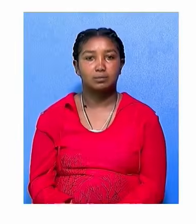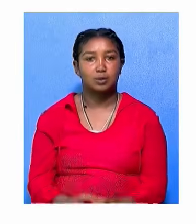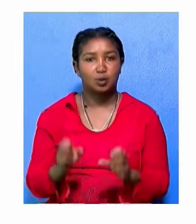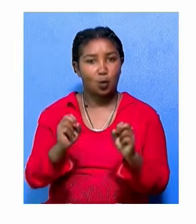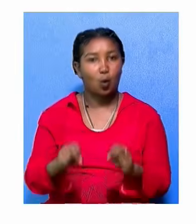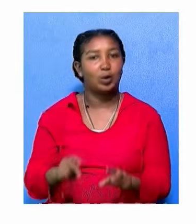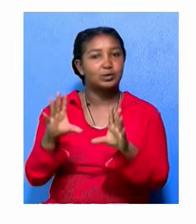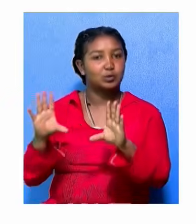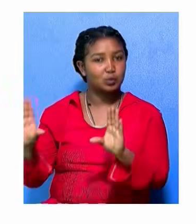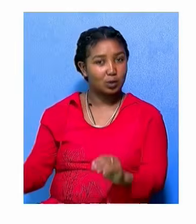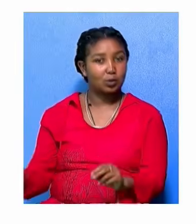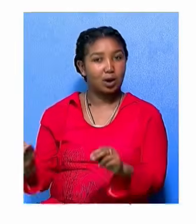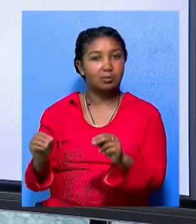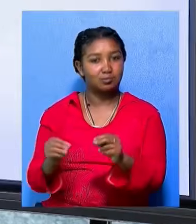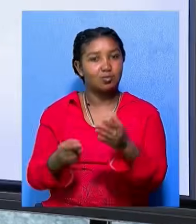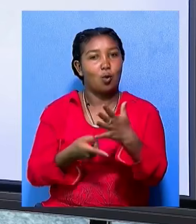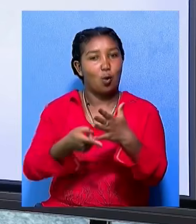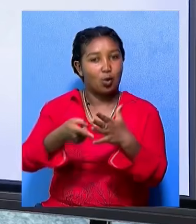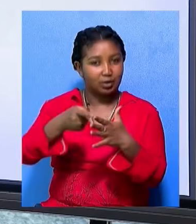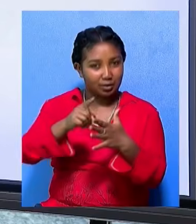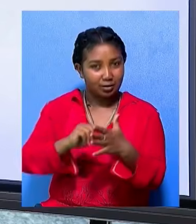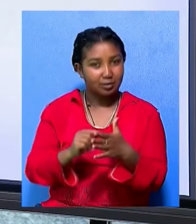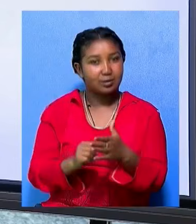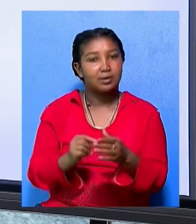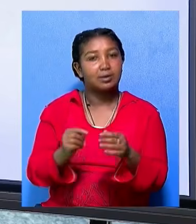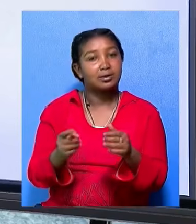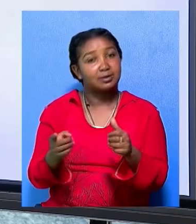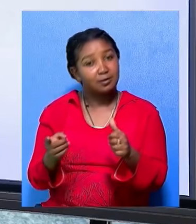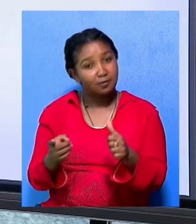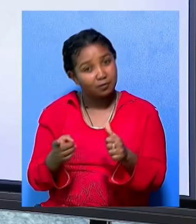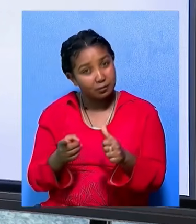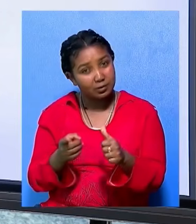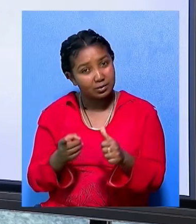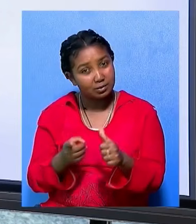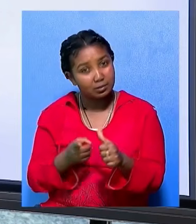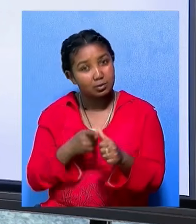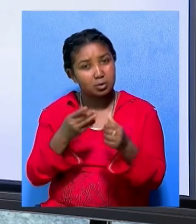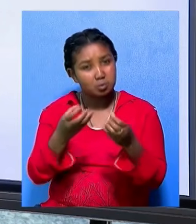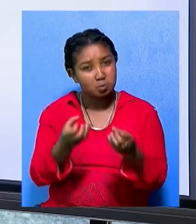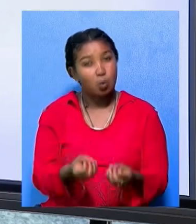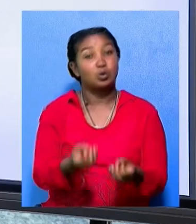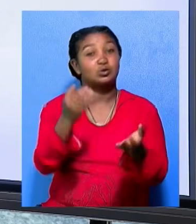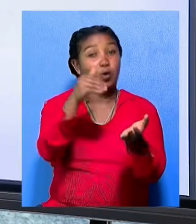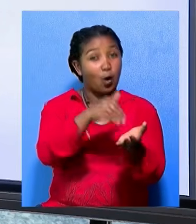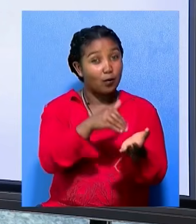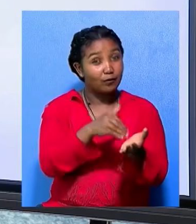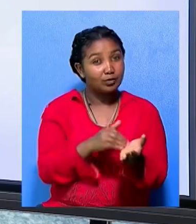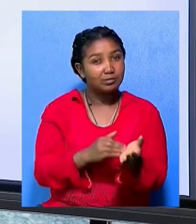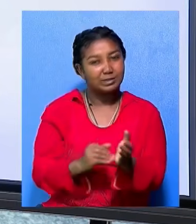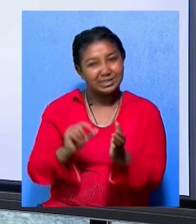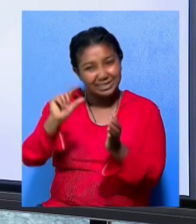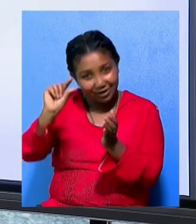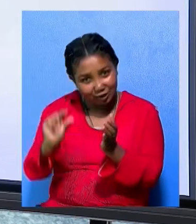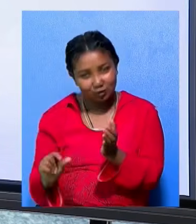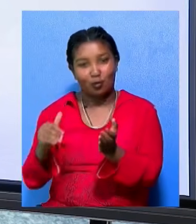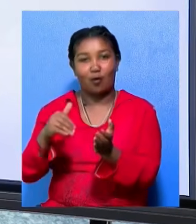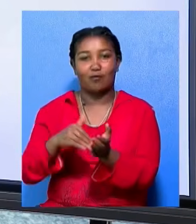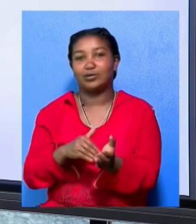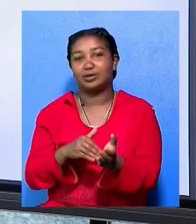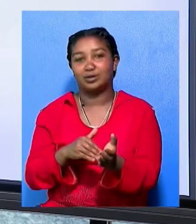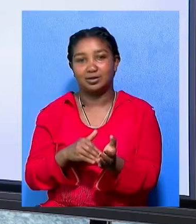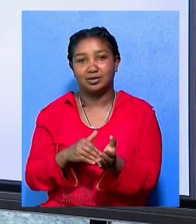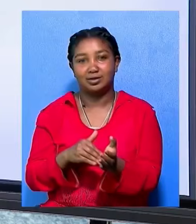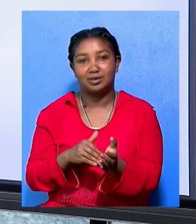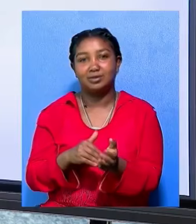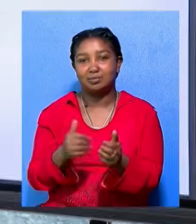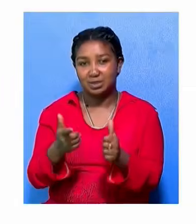Okay, students, we can put their order from the very or maybe most often to the least often. Let me